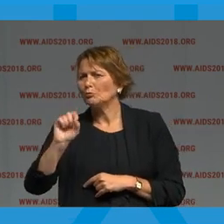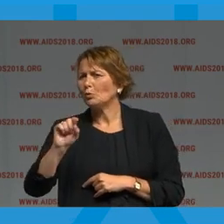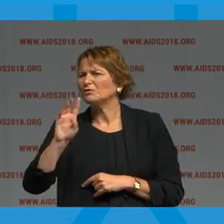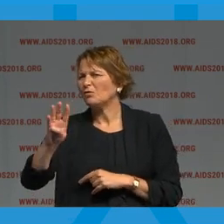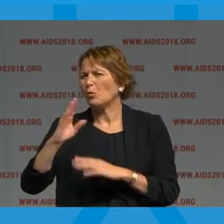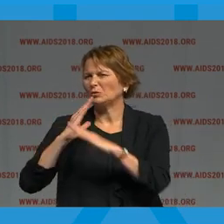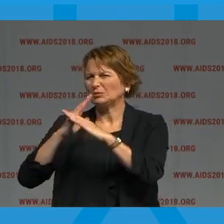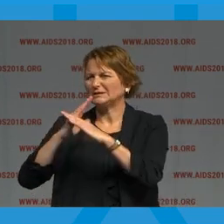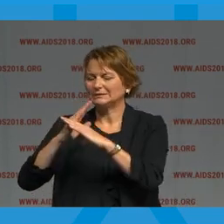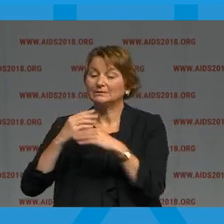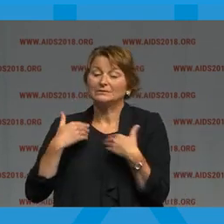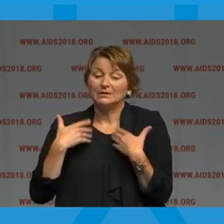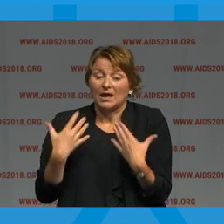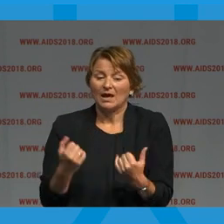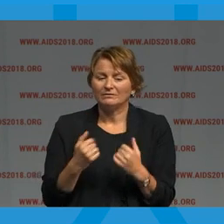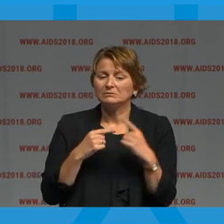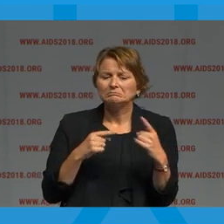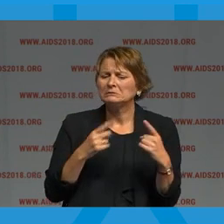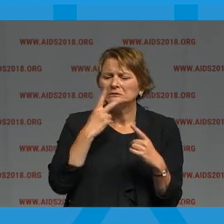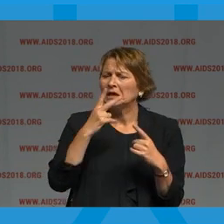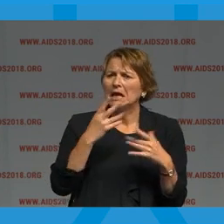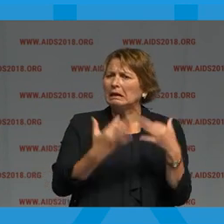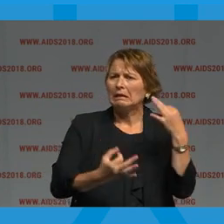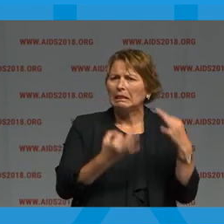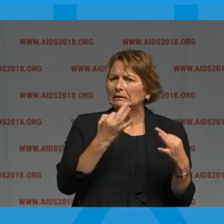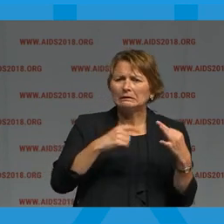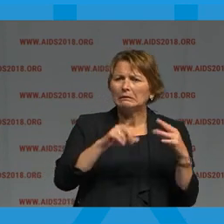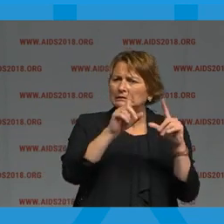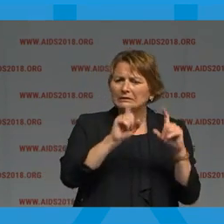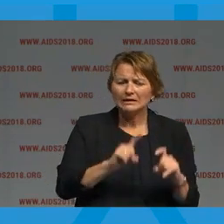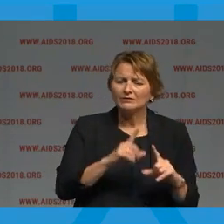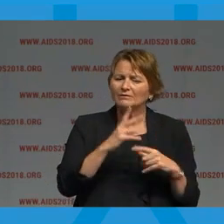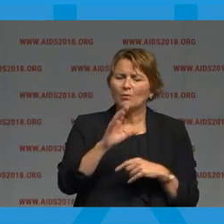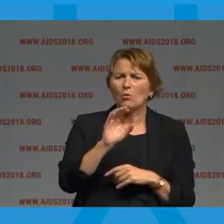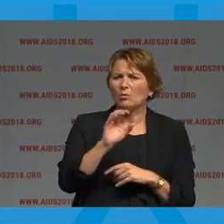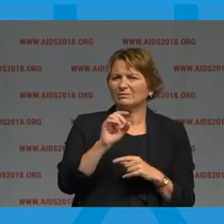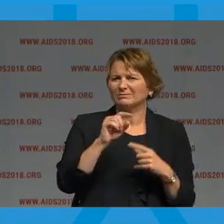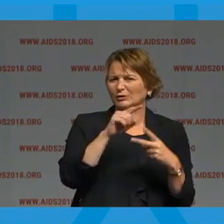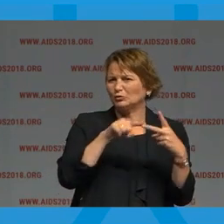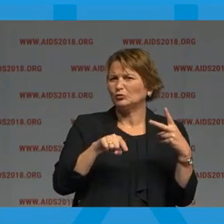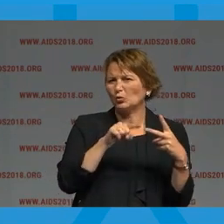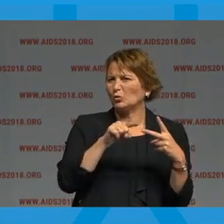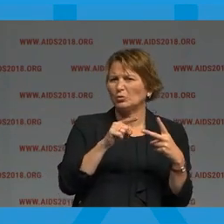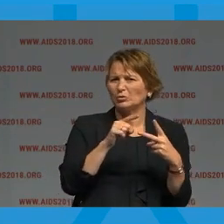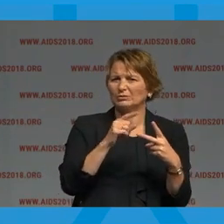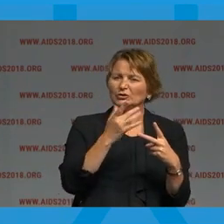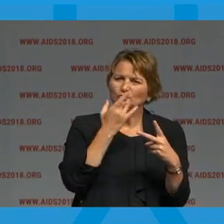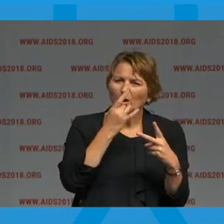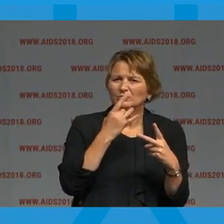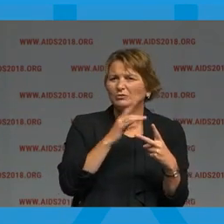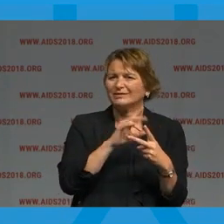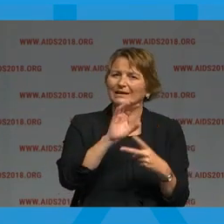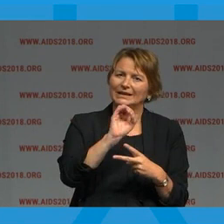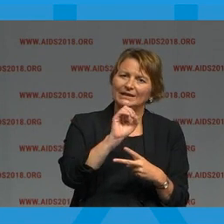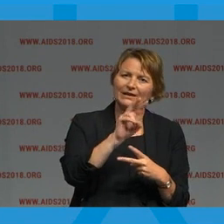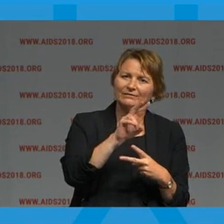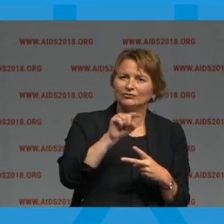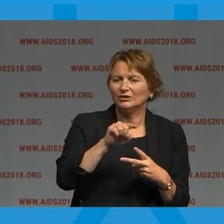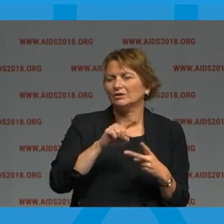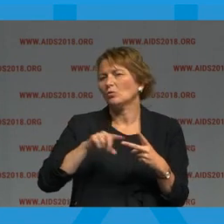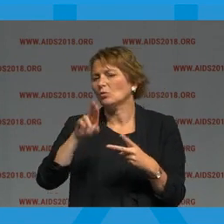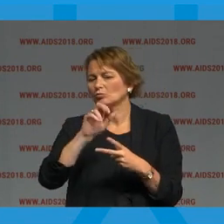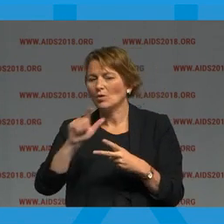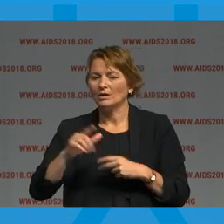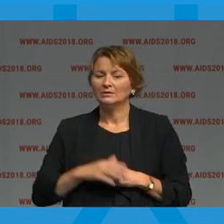trial in naive patients for dolutegravir or for bictegravir. Research questions pending is how relevant are some